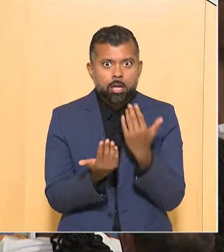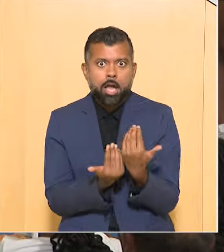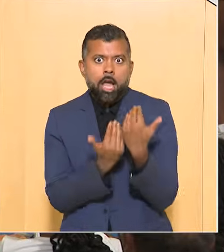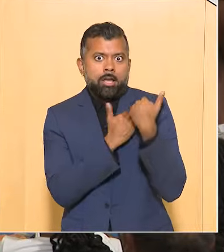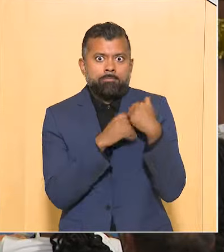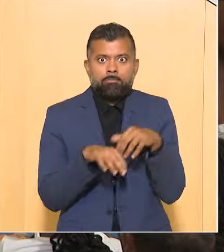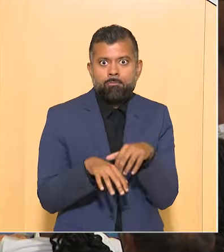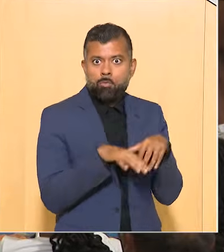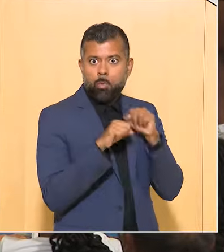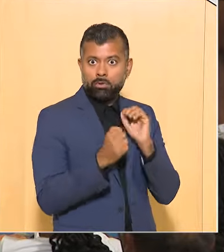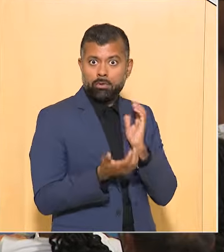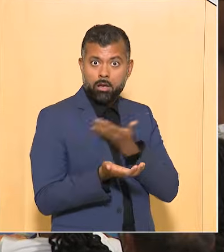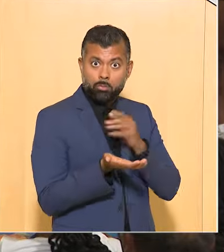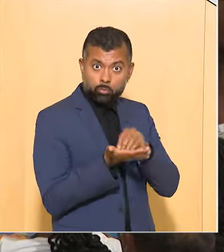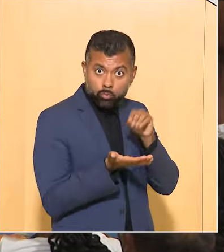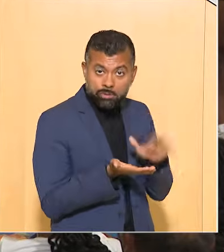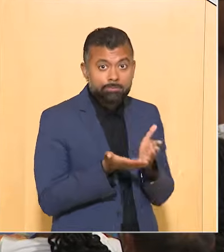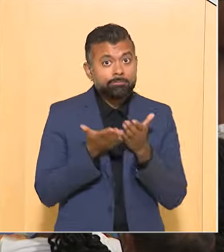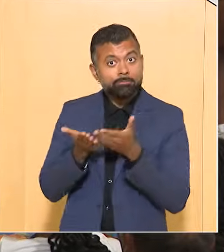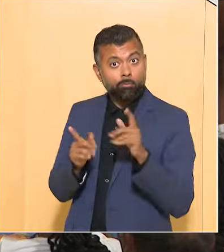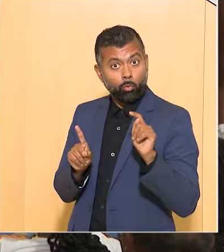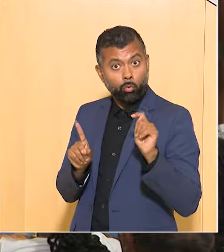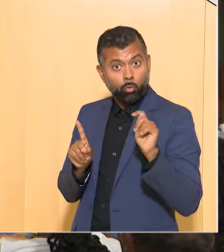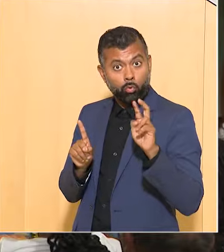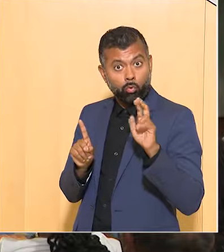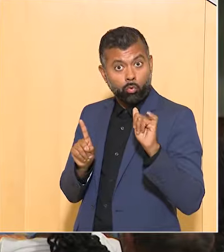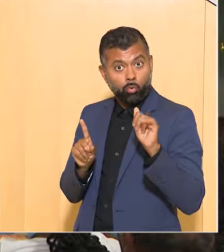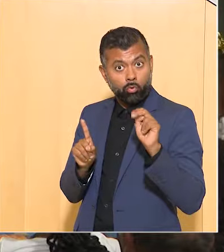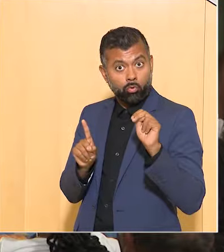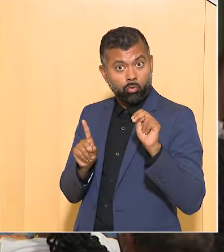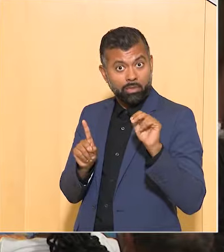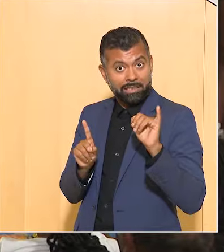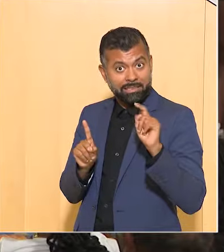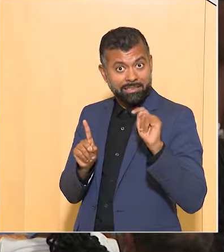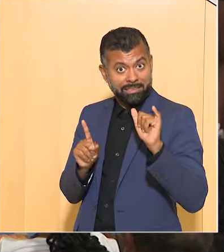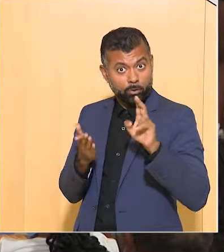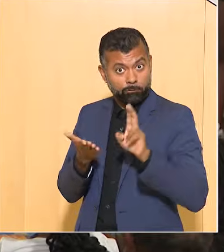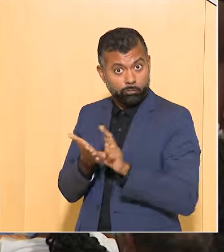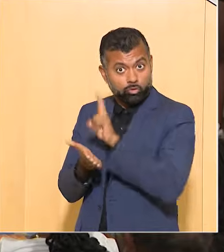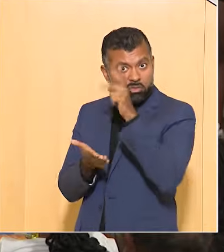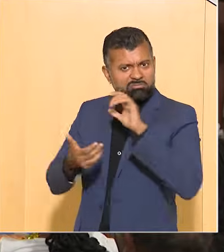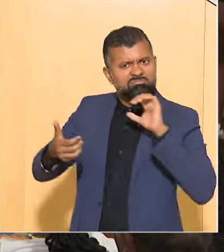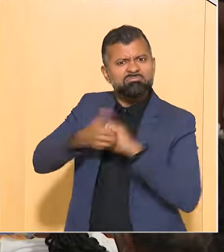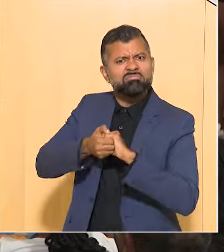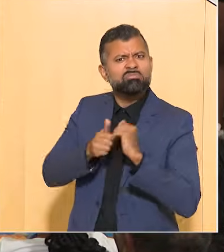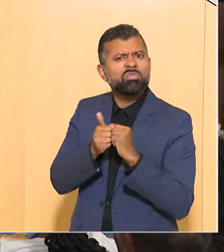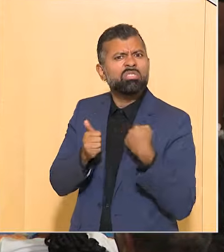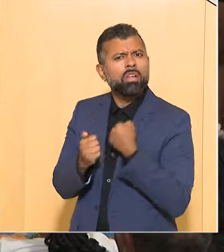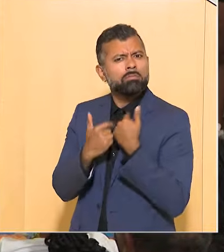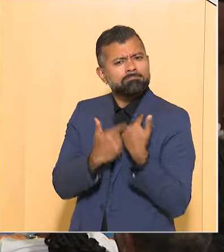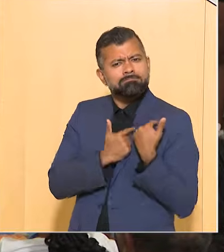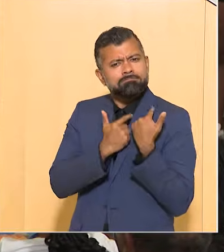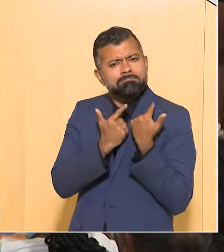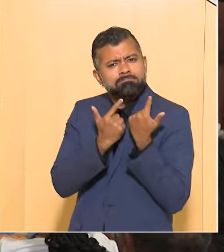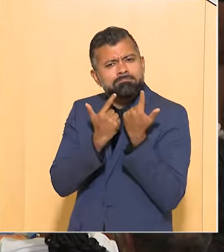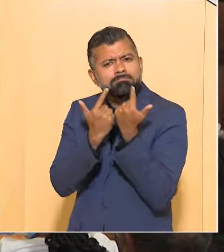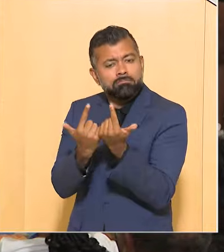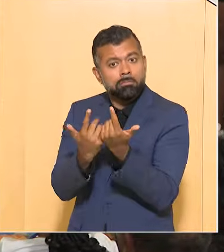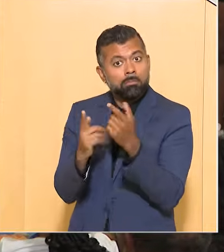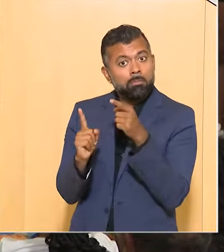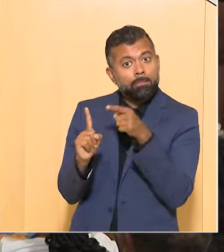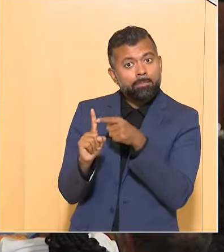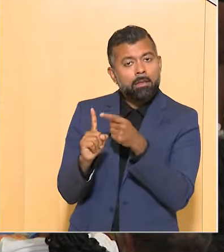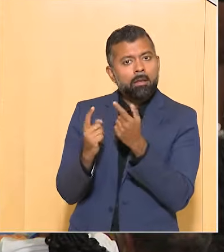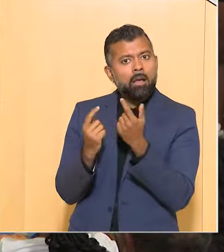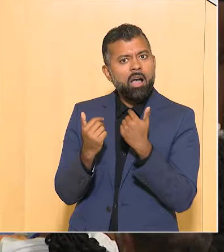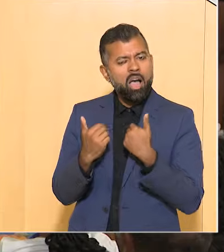also a partner with us in the Advanced Technical Center and in DC Public Schools with a health learning program